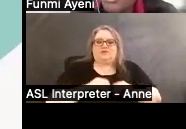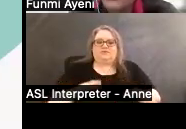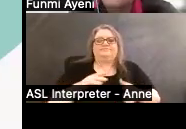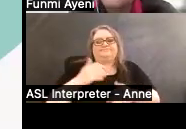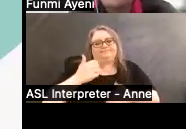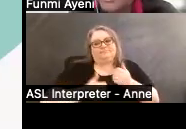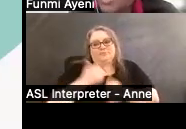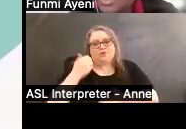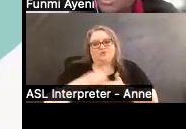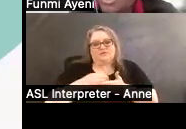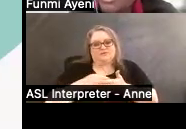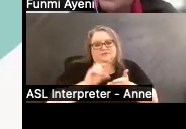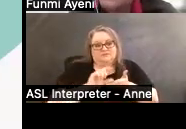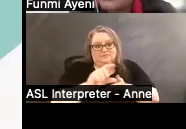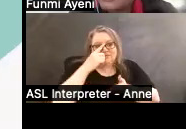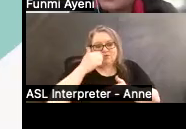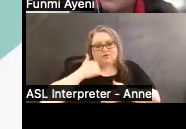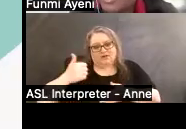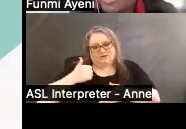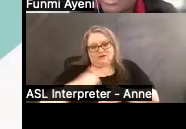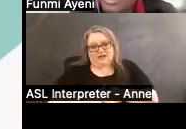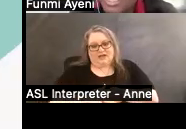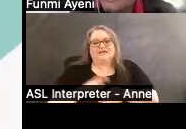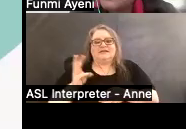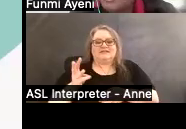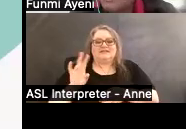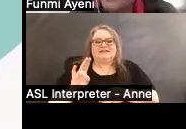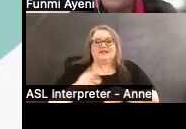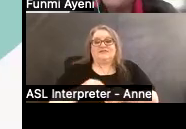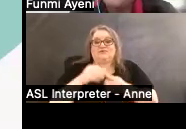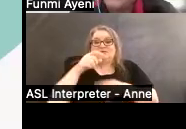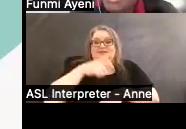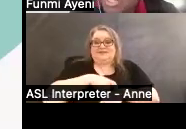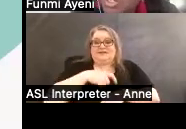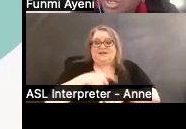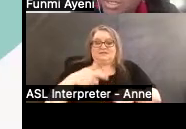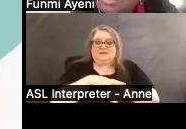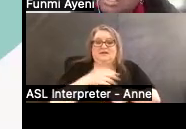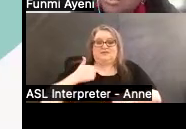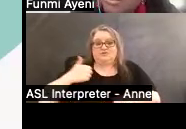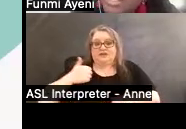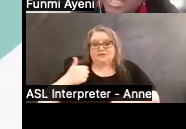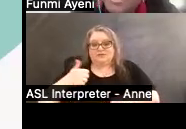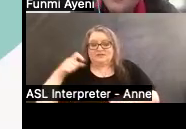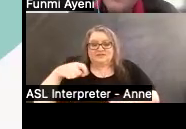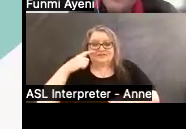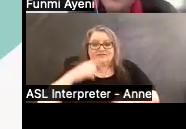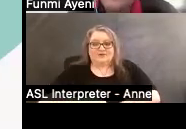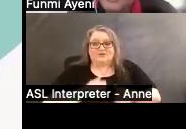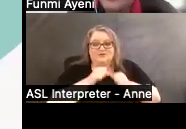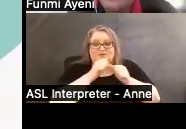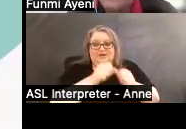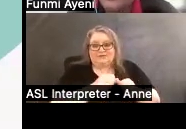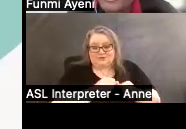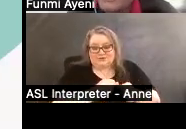transportation, which means funds were dispersed 67 unique times to cover transportation needs that survivors had,